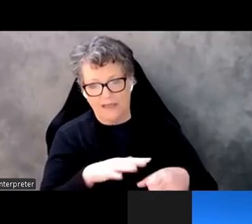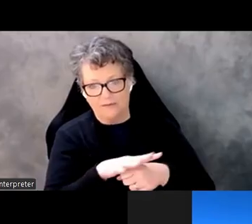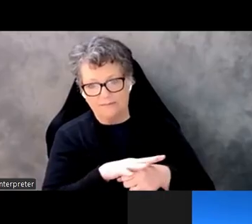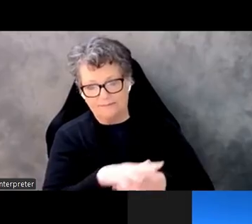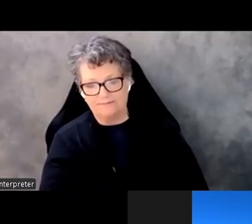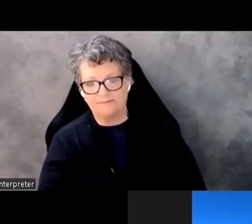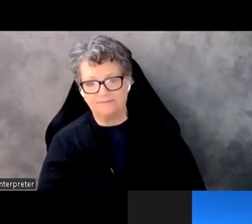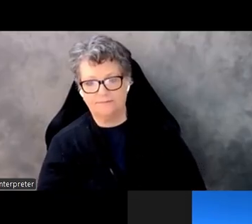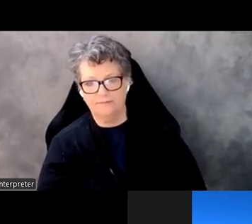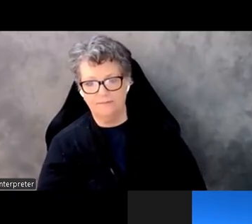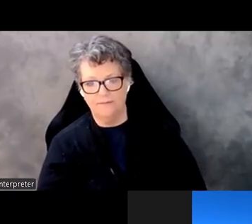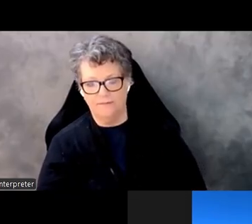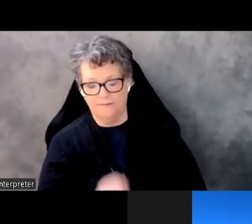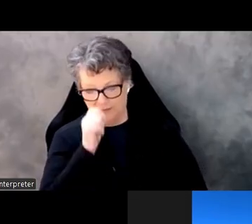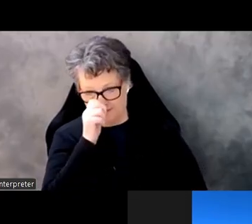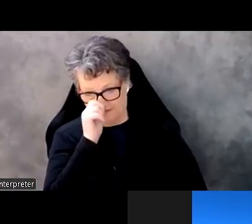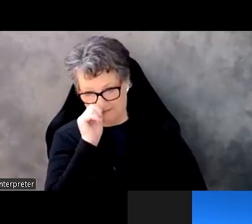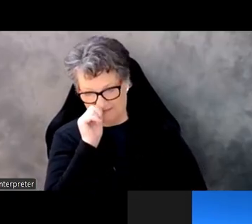contract.